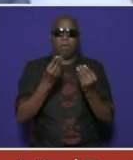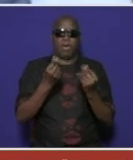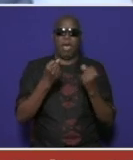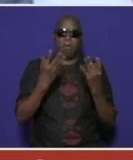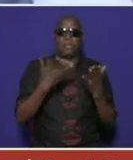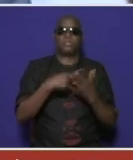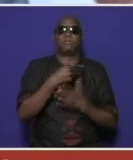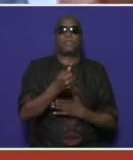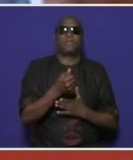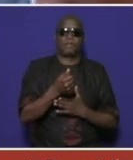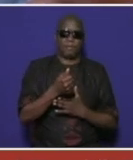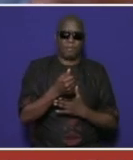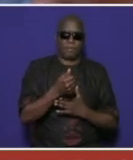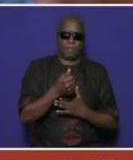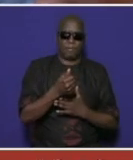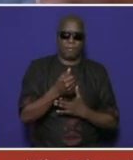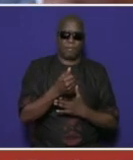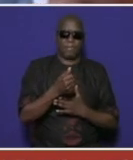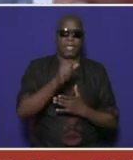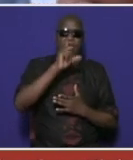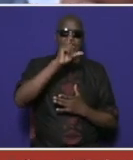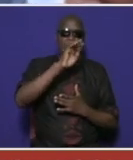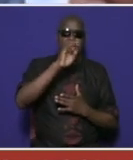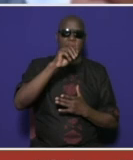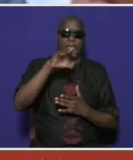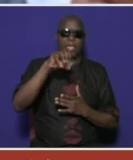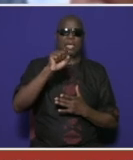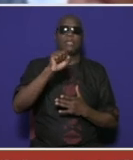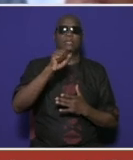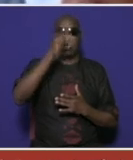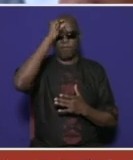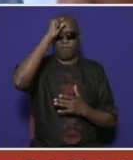paid as lease to the government of the British colony.